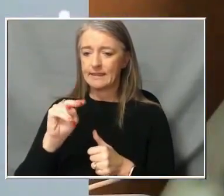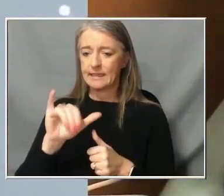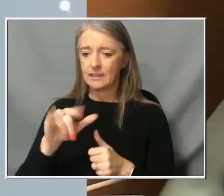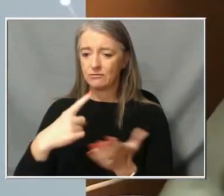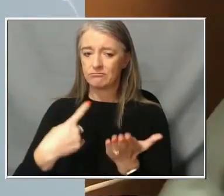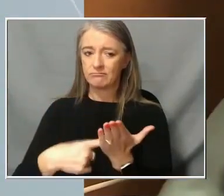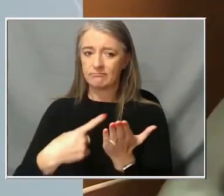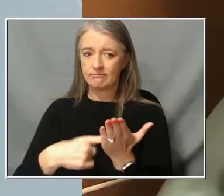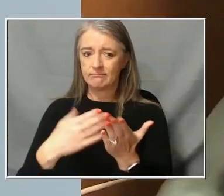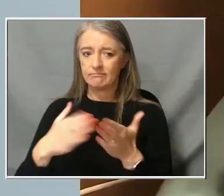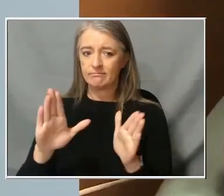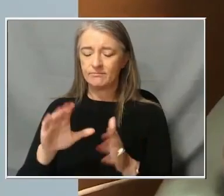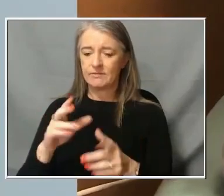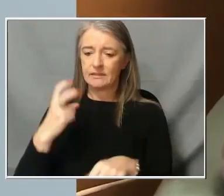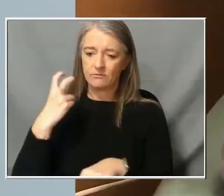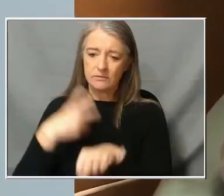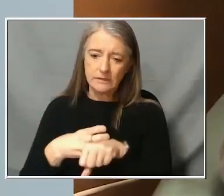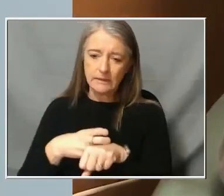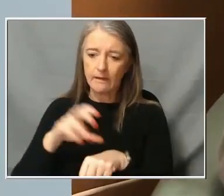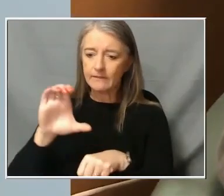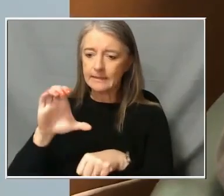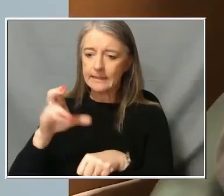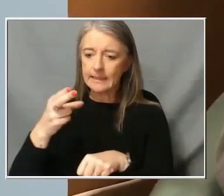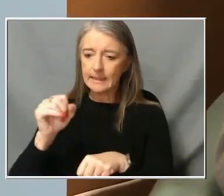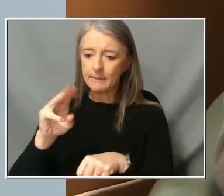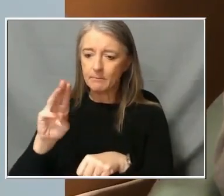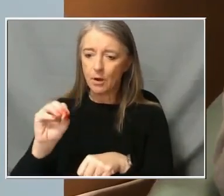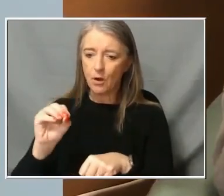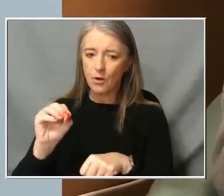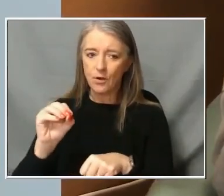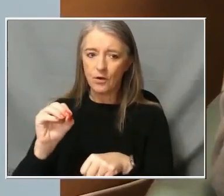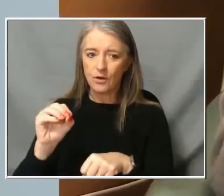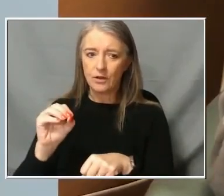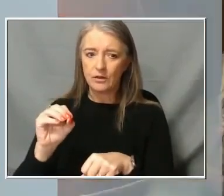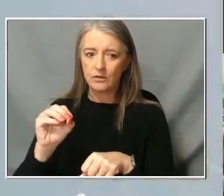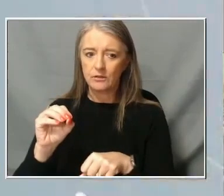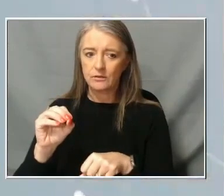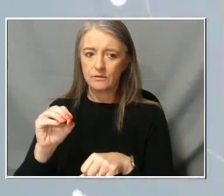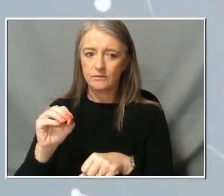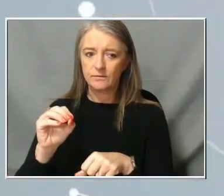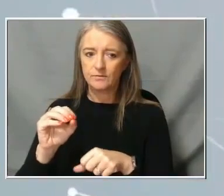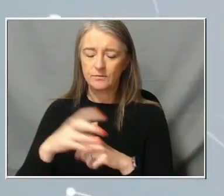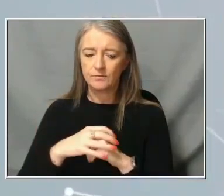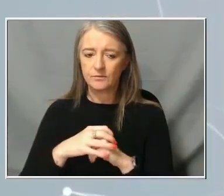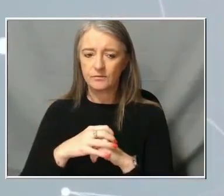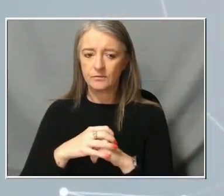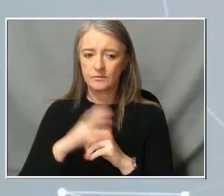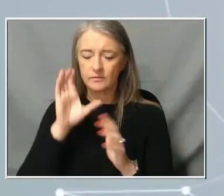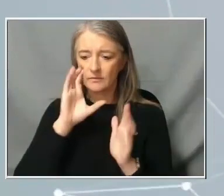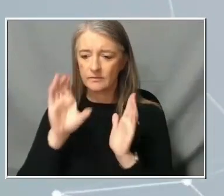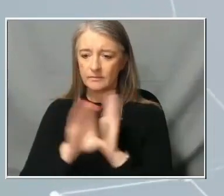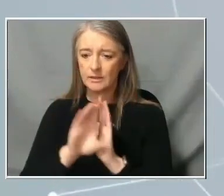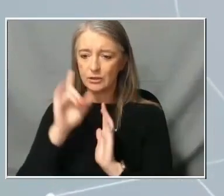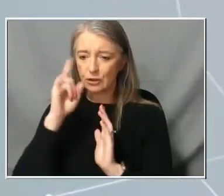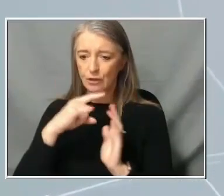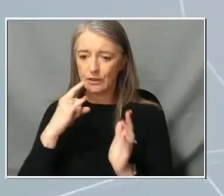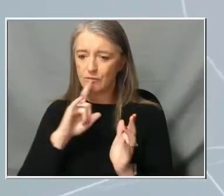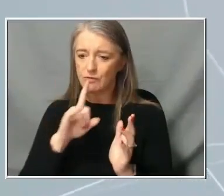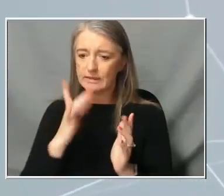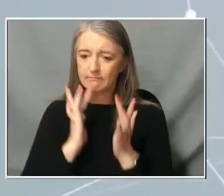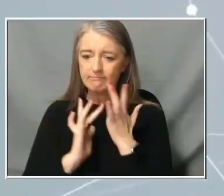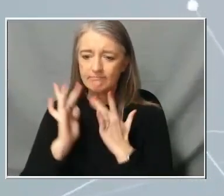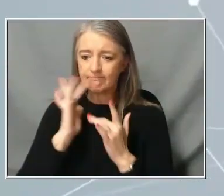openly how tough that was. You went through just a brutal treatment. Look at that picture. You look like you're hanging in there. You're